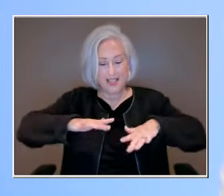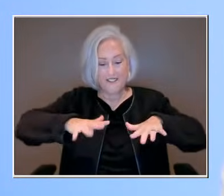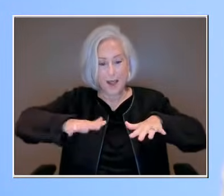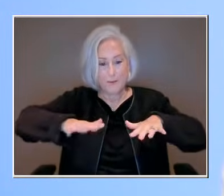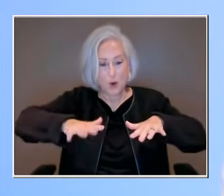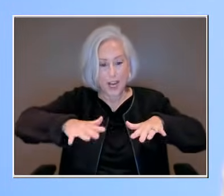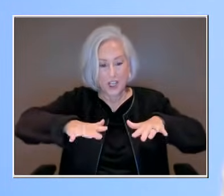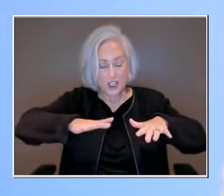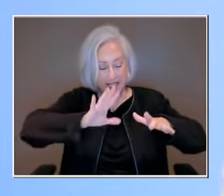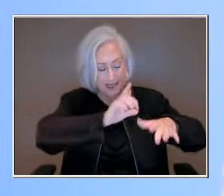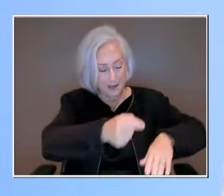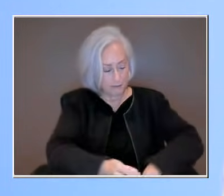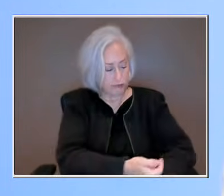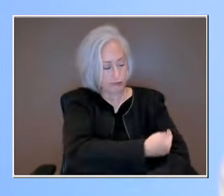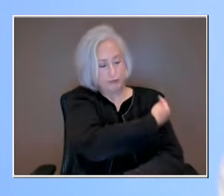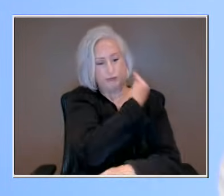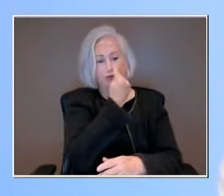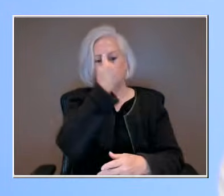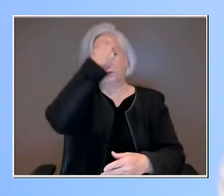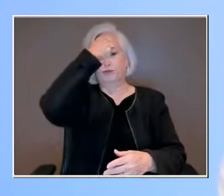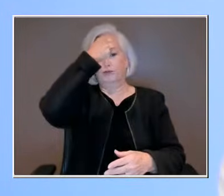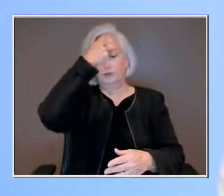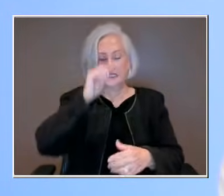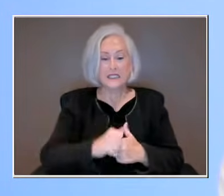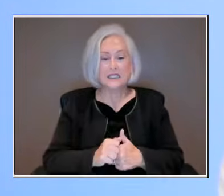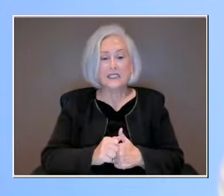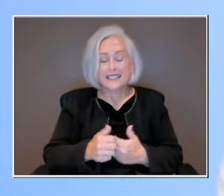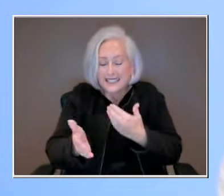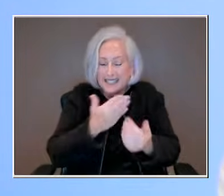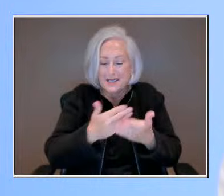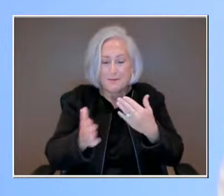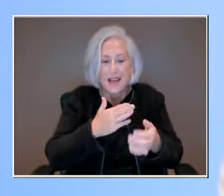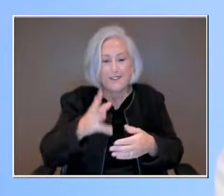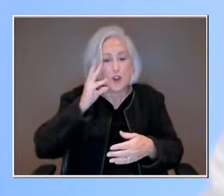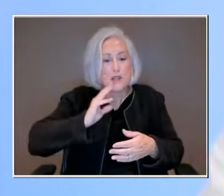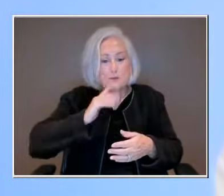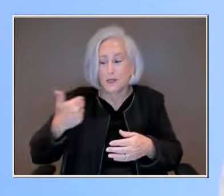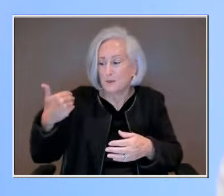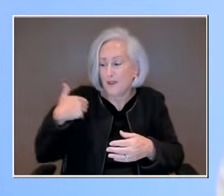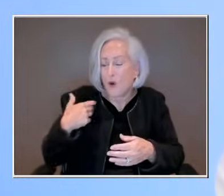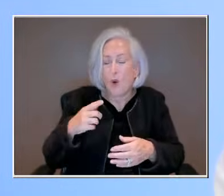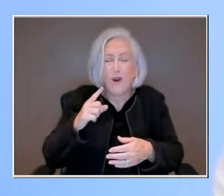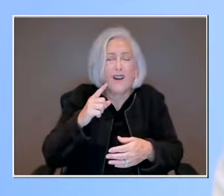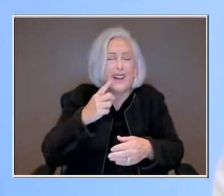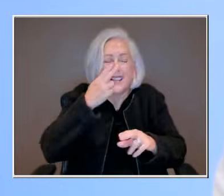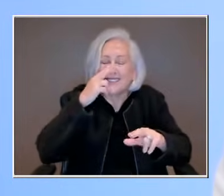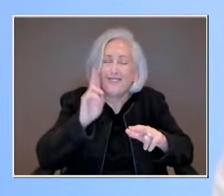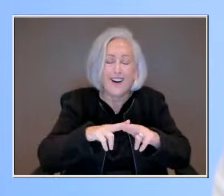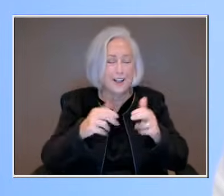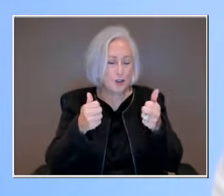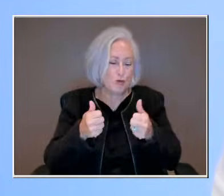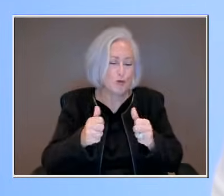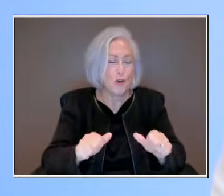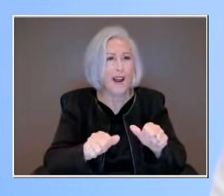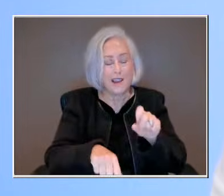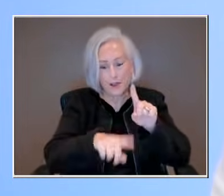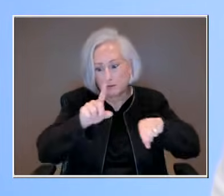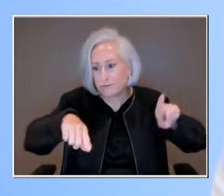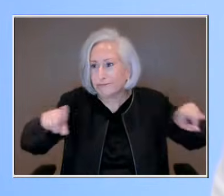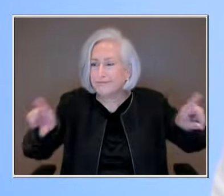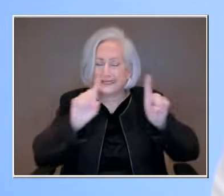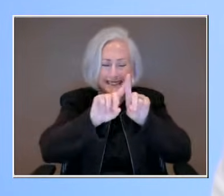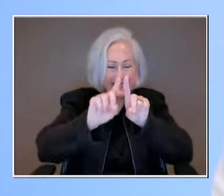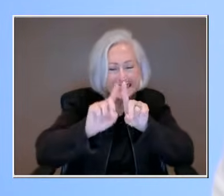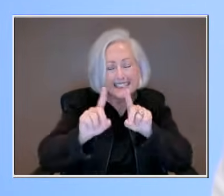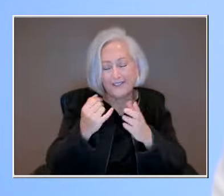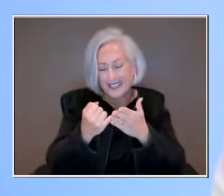have previously played or not, it's fun to just even try. And there's such a variety of instruments out there. It's a